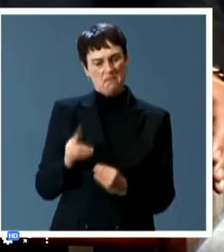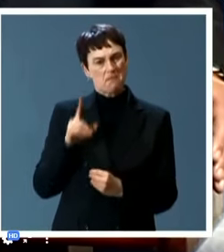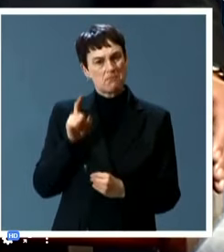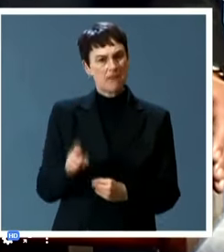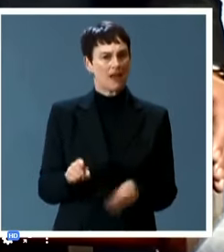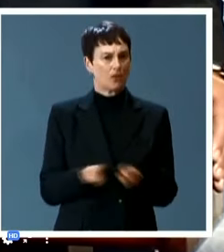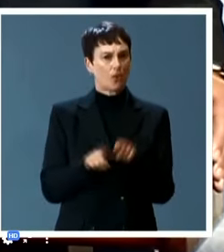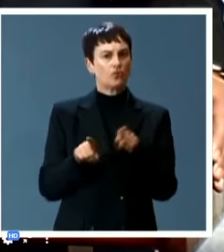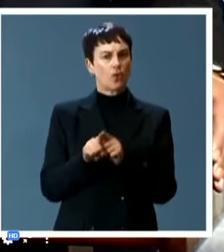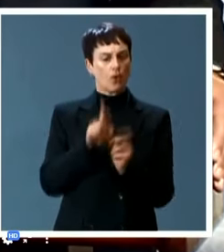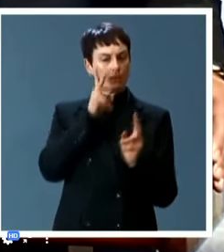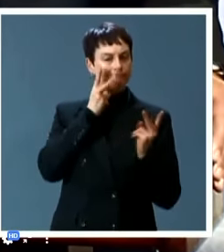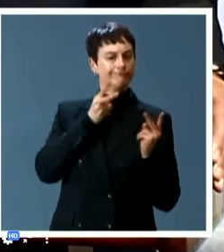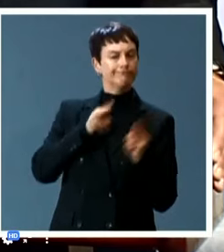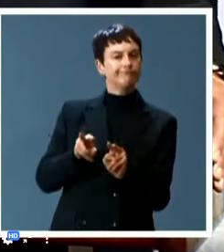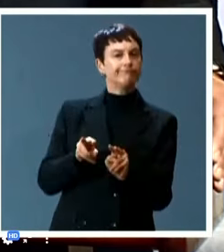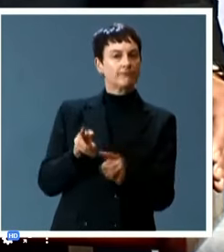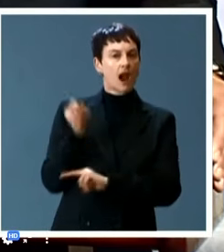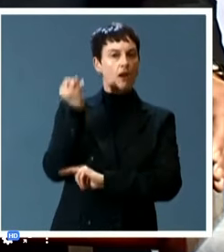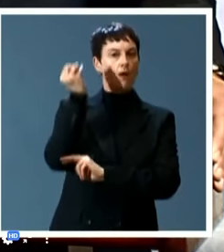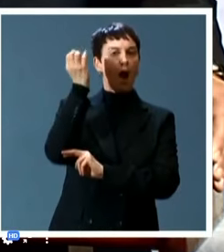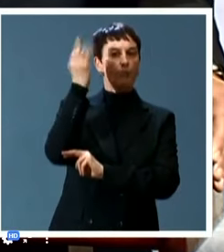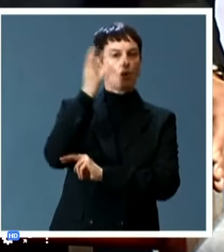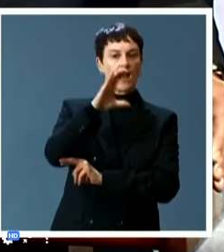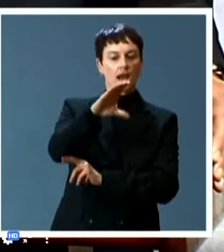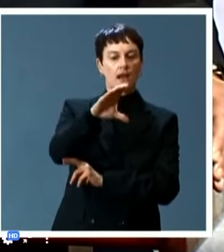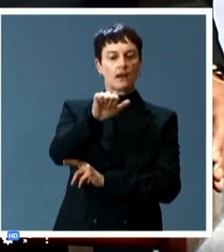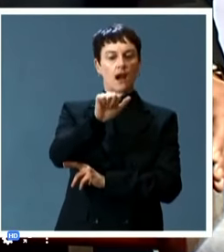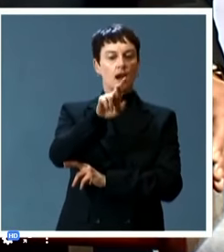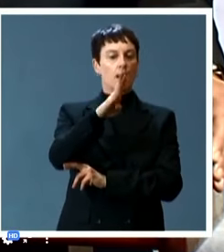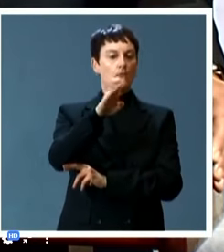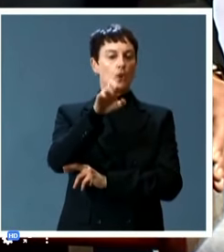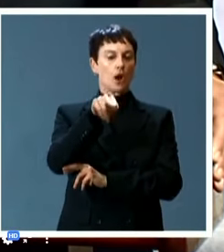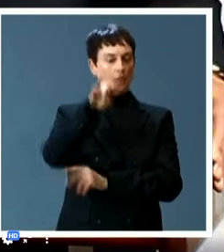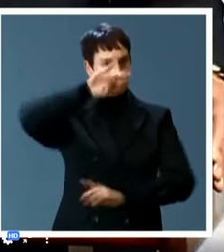sights, and people everywhere must raise their voices.